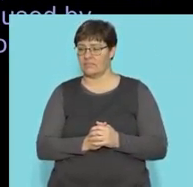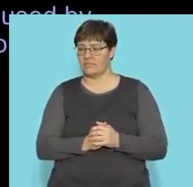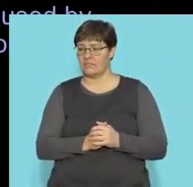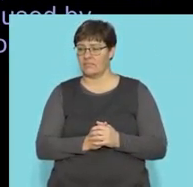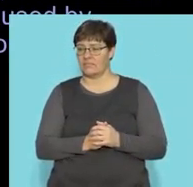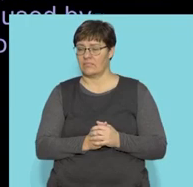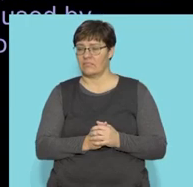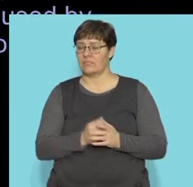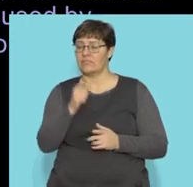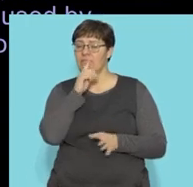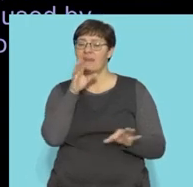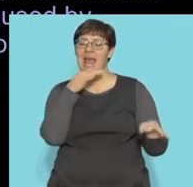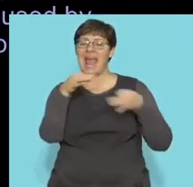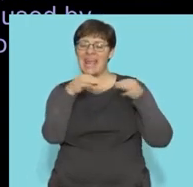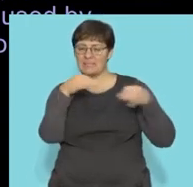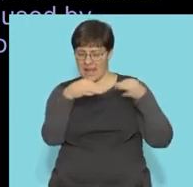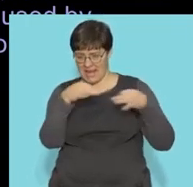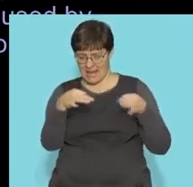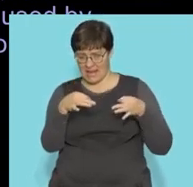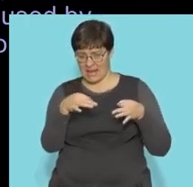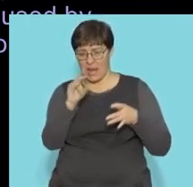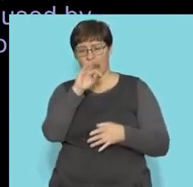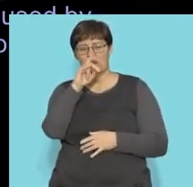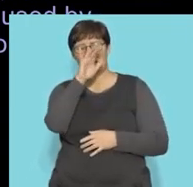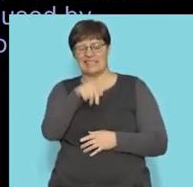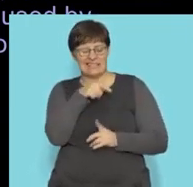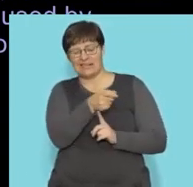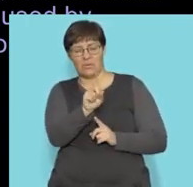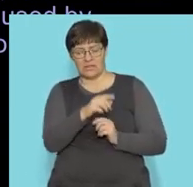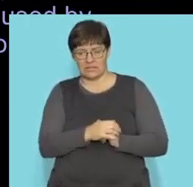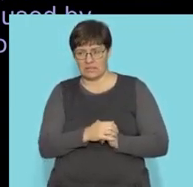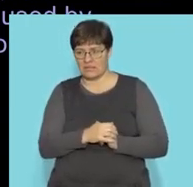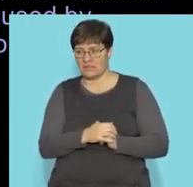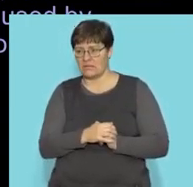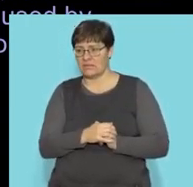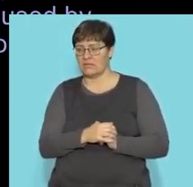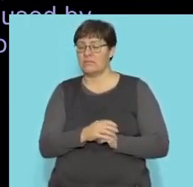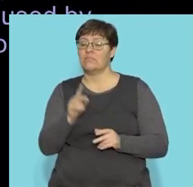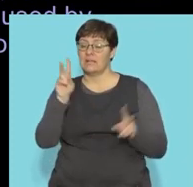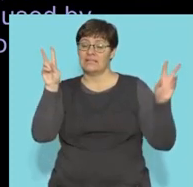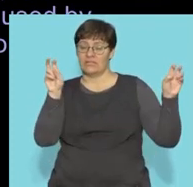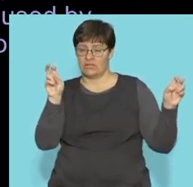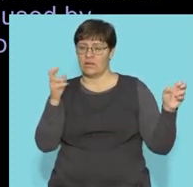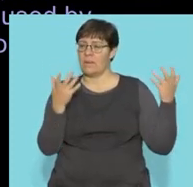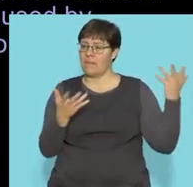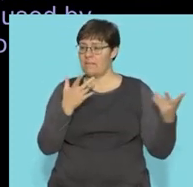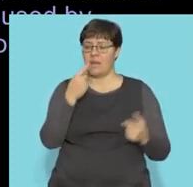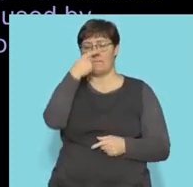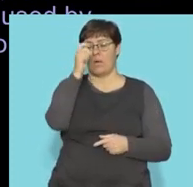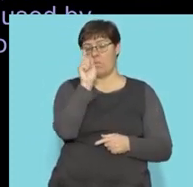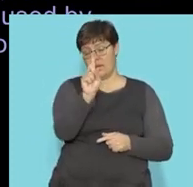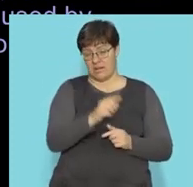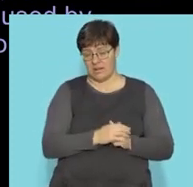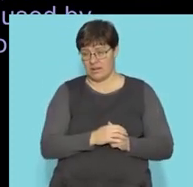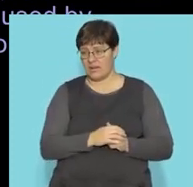I'm explaining what mortality is. So giving a definition might get me 1 mark, but